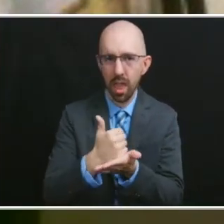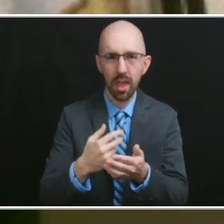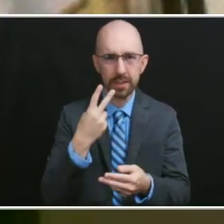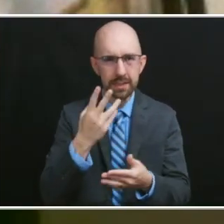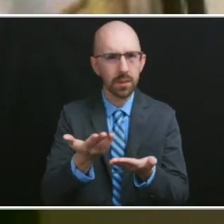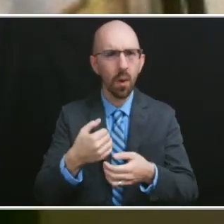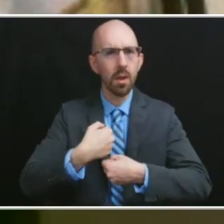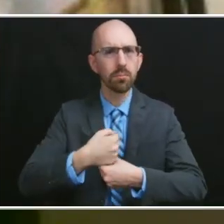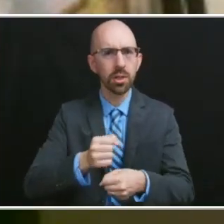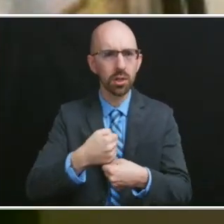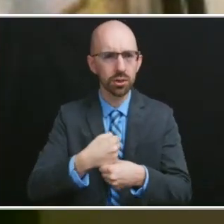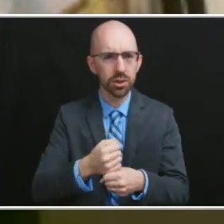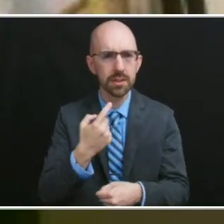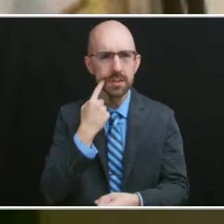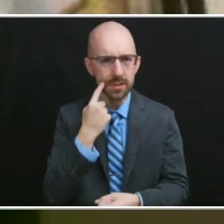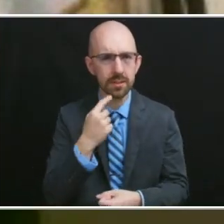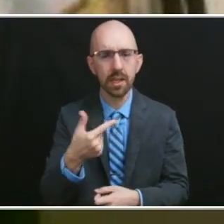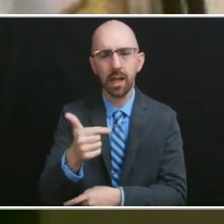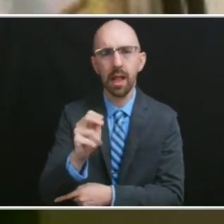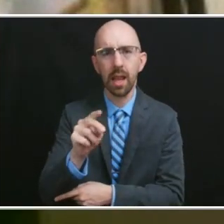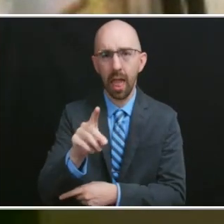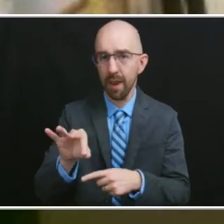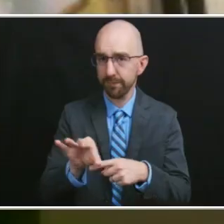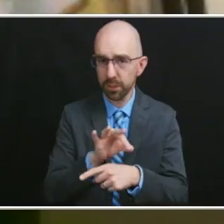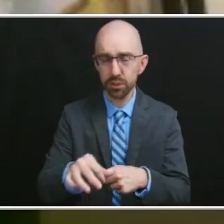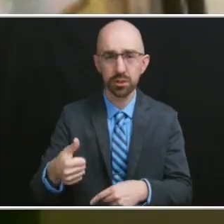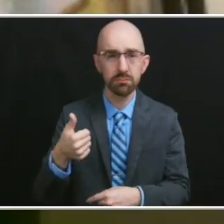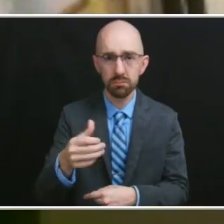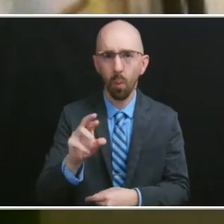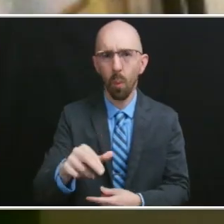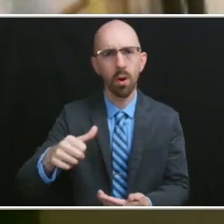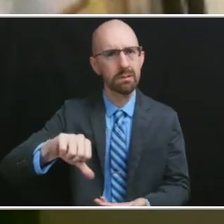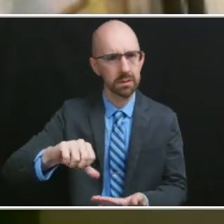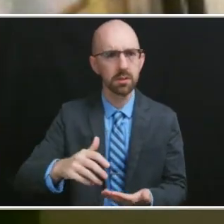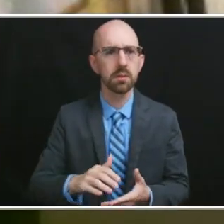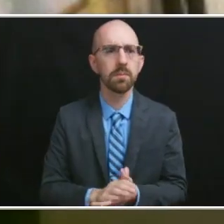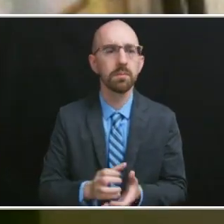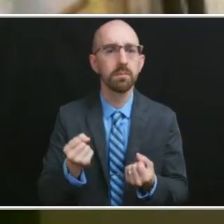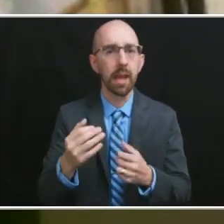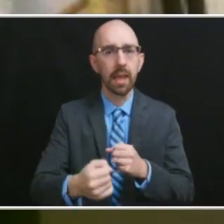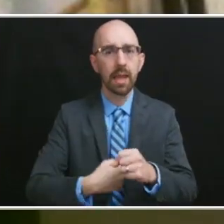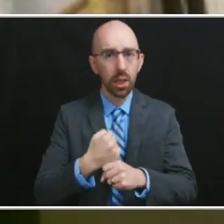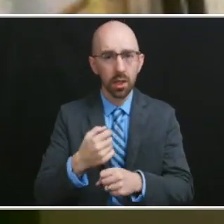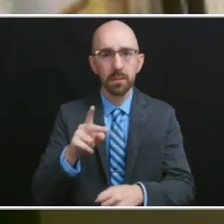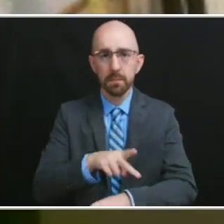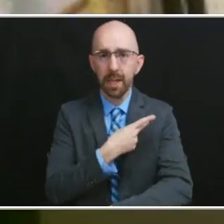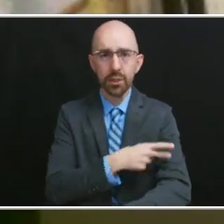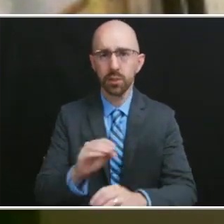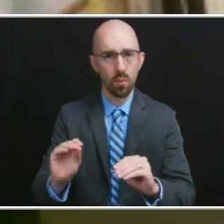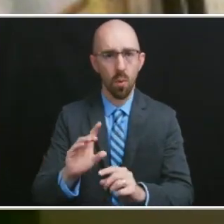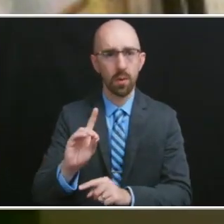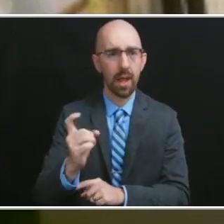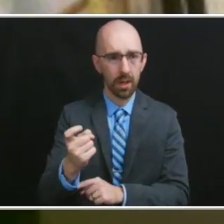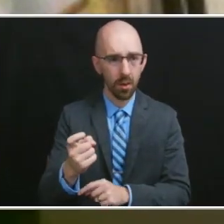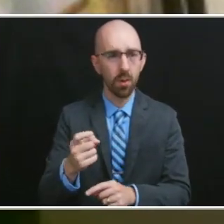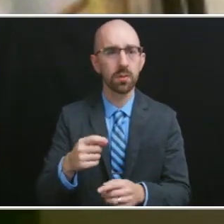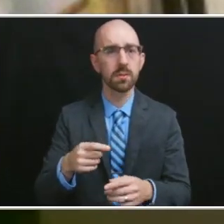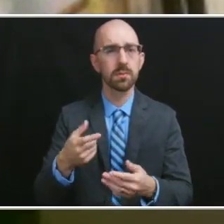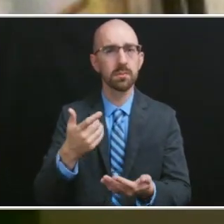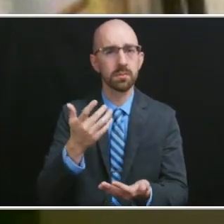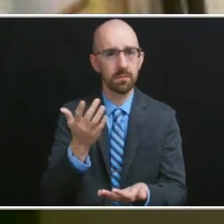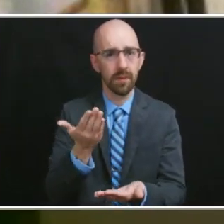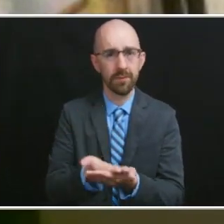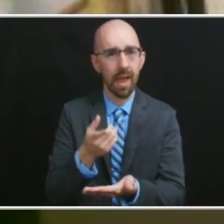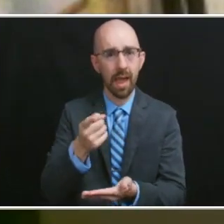and the gland function. The reason many patients go years undiagnosed is the fact that their symptoms can be